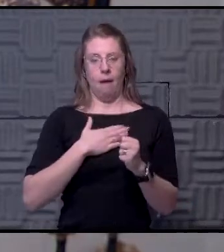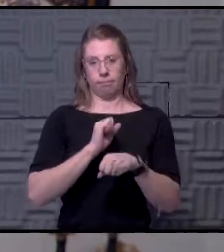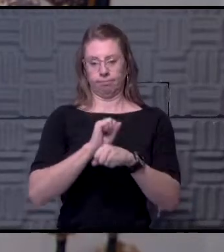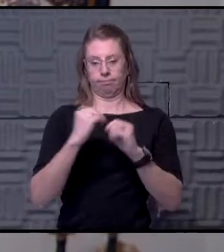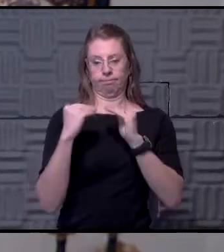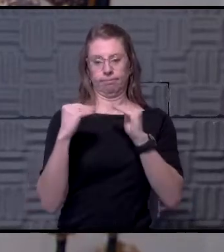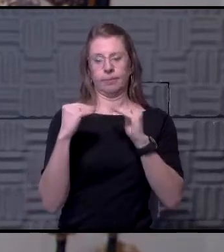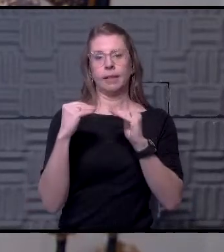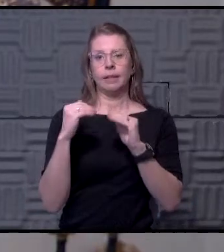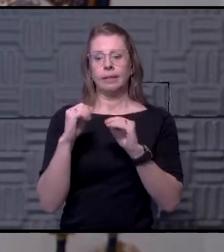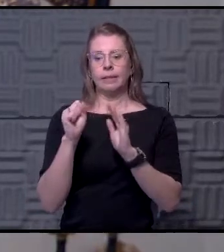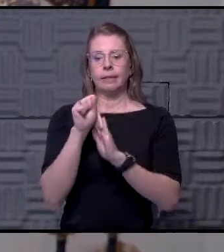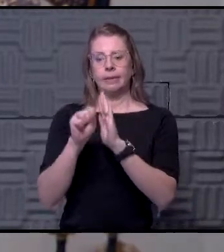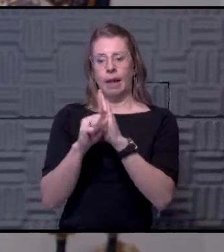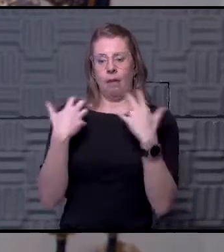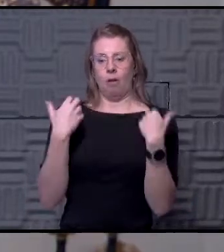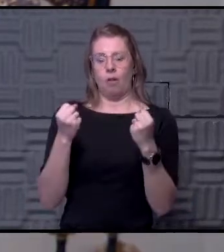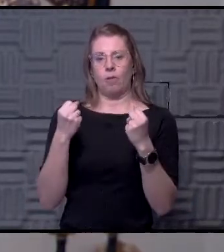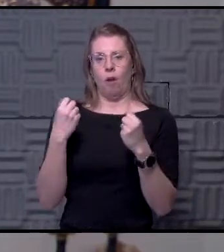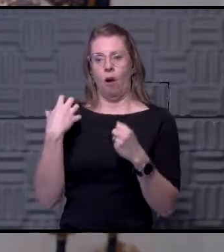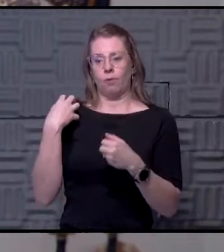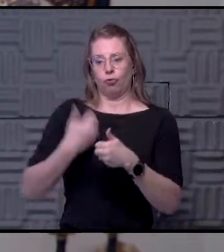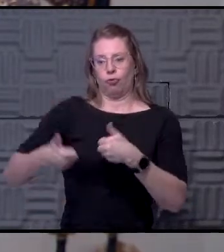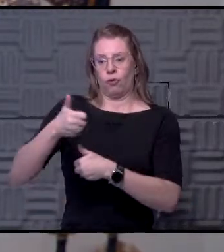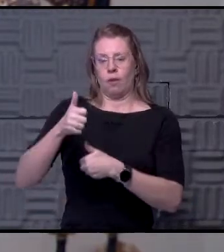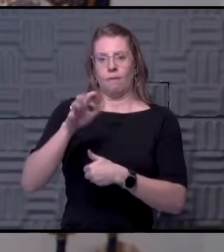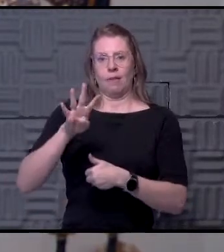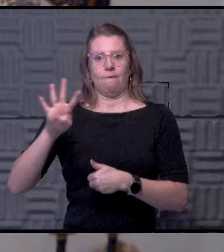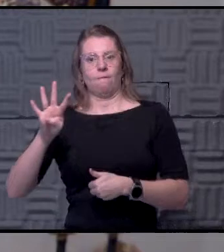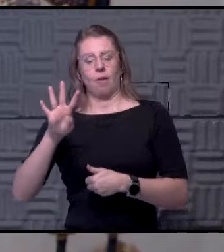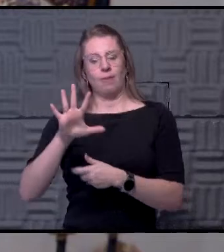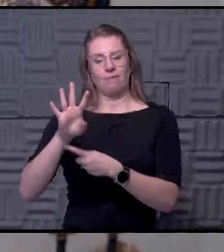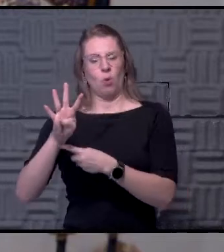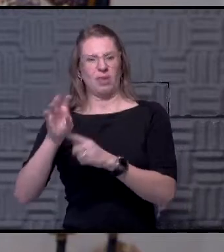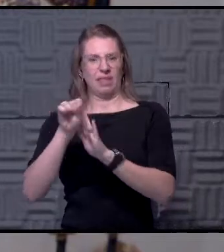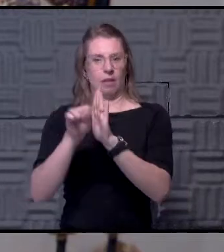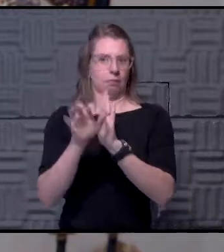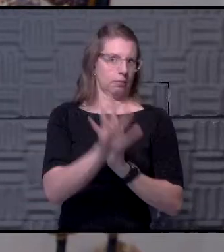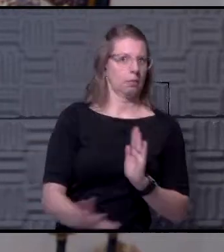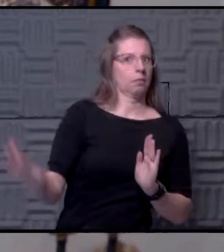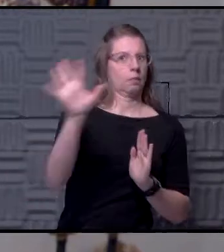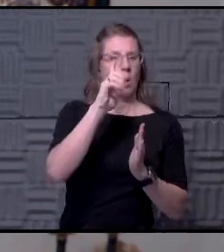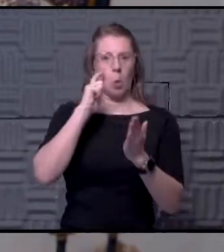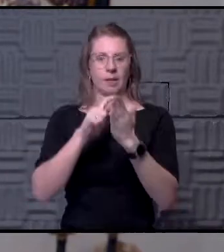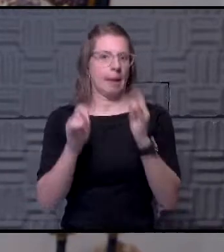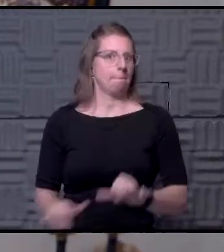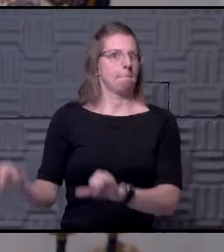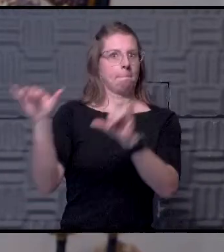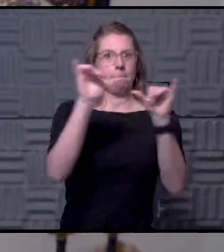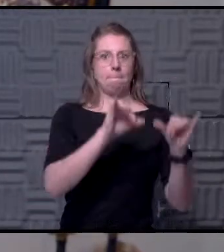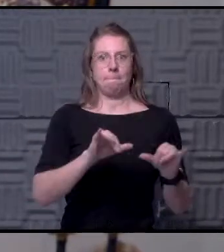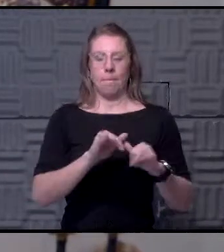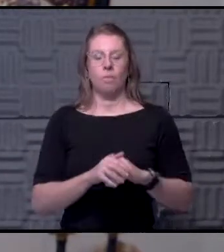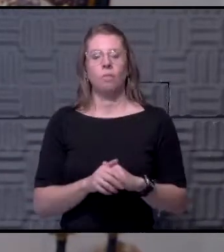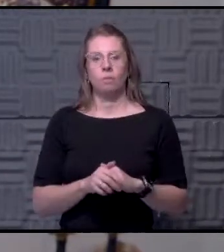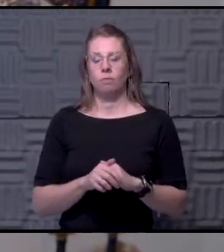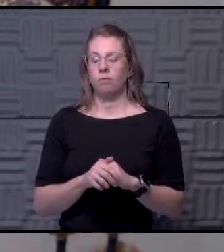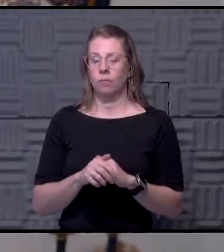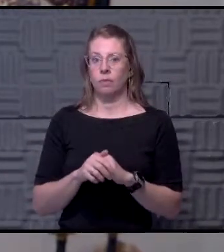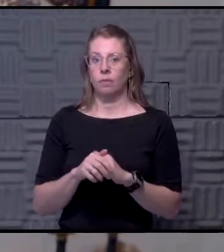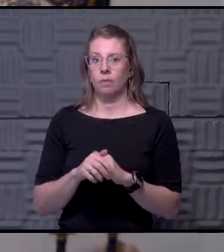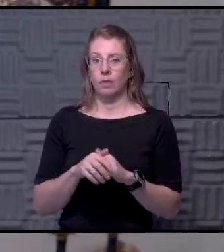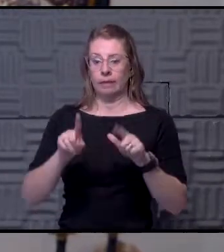health officers from the other 54 states and territories, have seen it coast to coast, and the drop-off, that